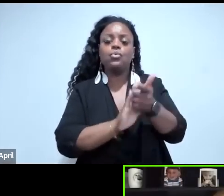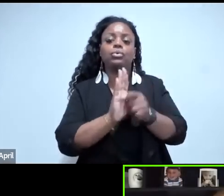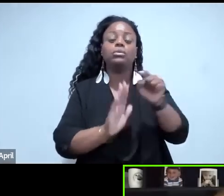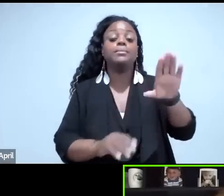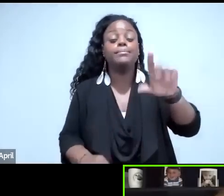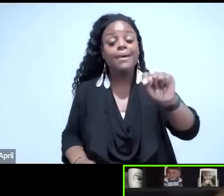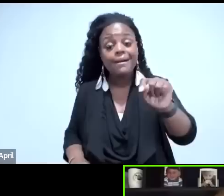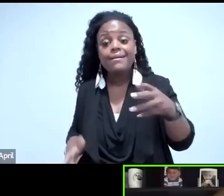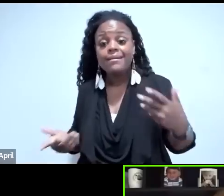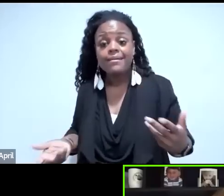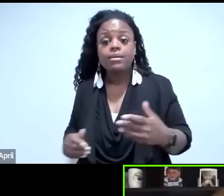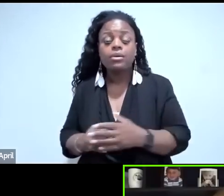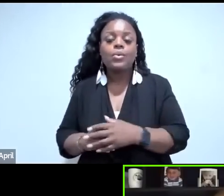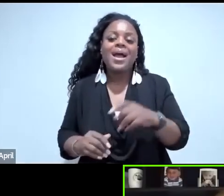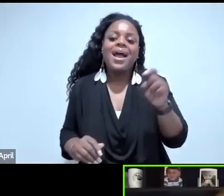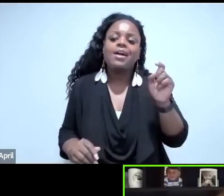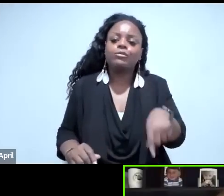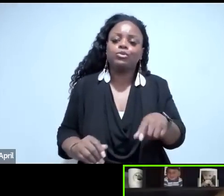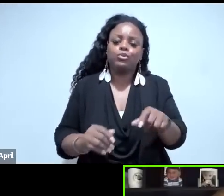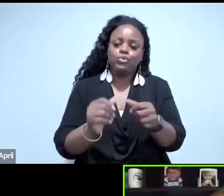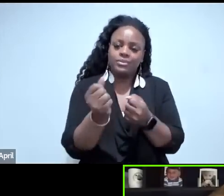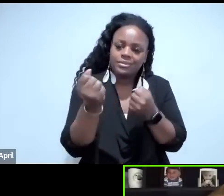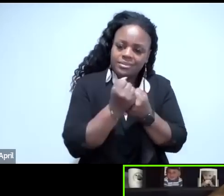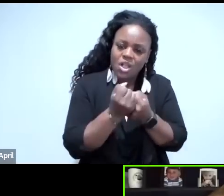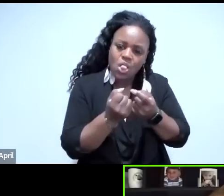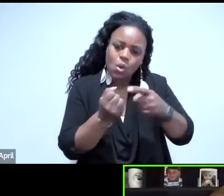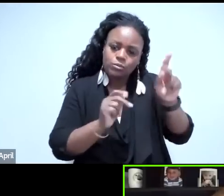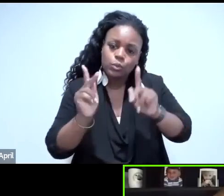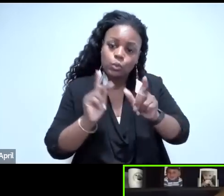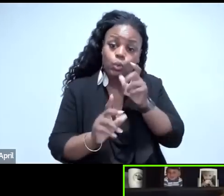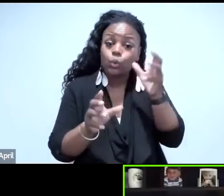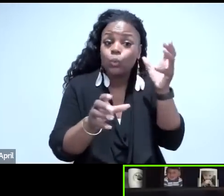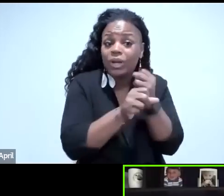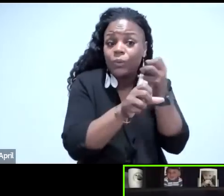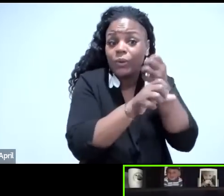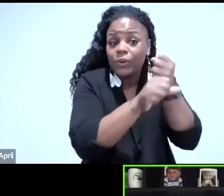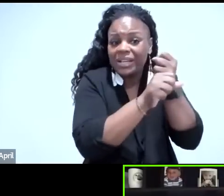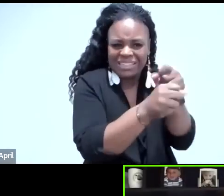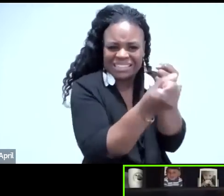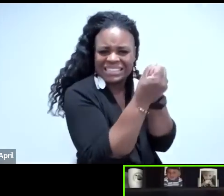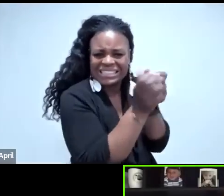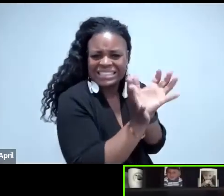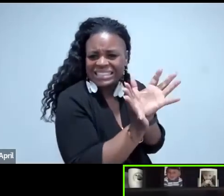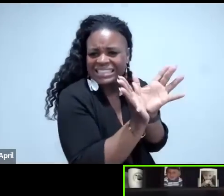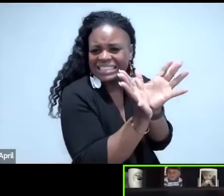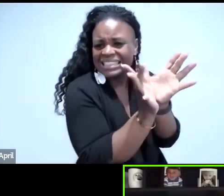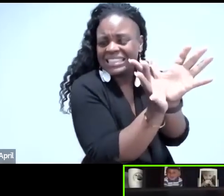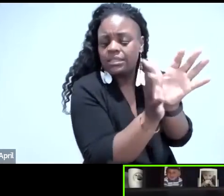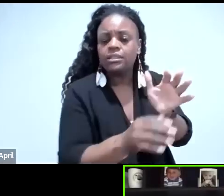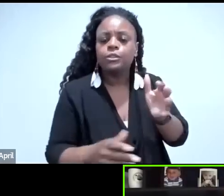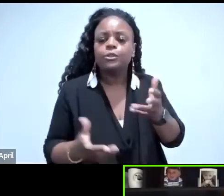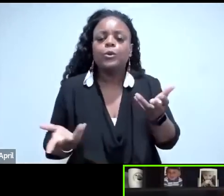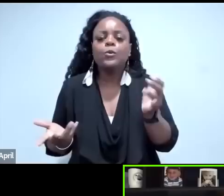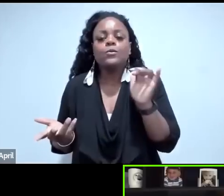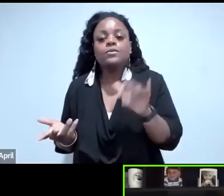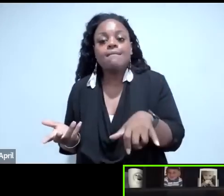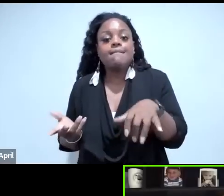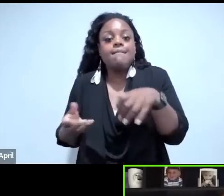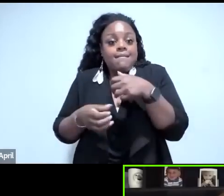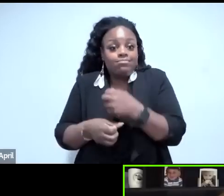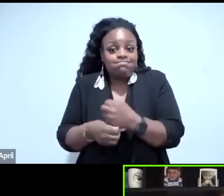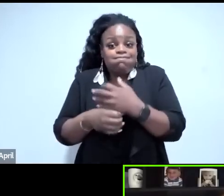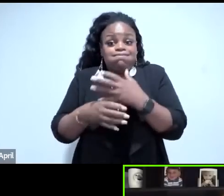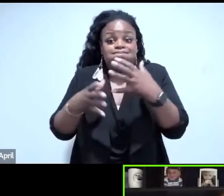wins, make sure the wins stick, make sure that we can grow those wins, stand up for the Starbucks workers everywhere who are striking